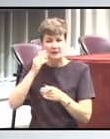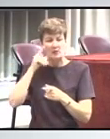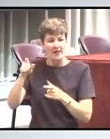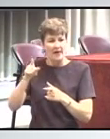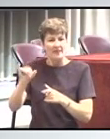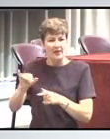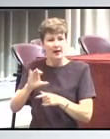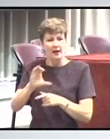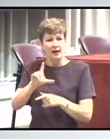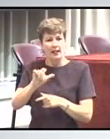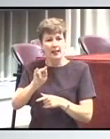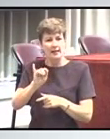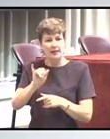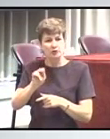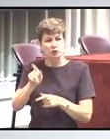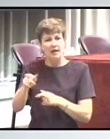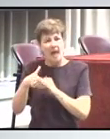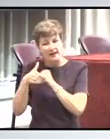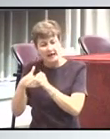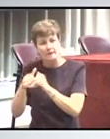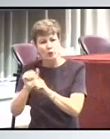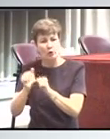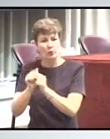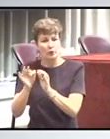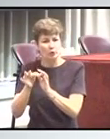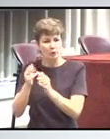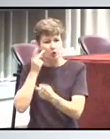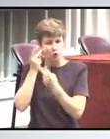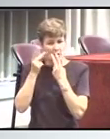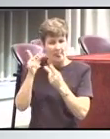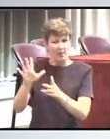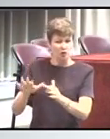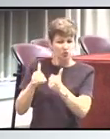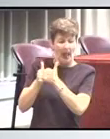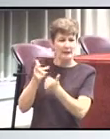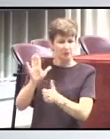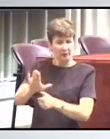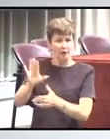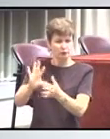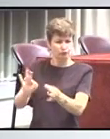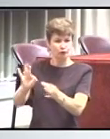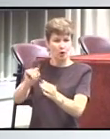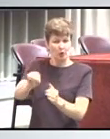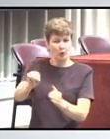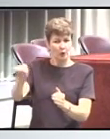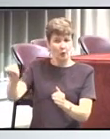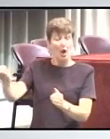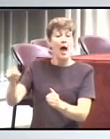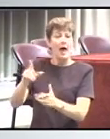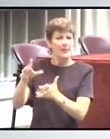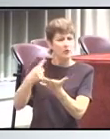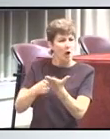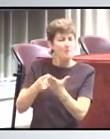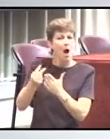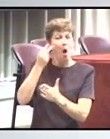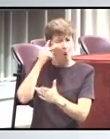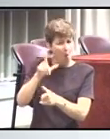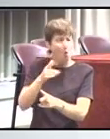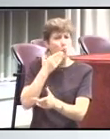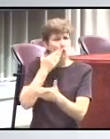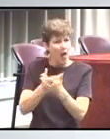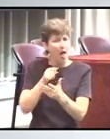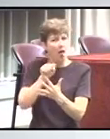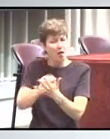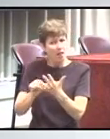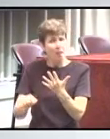clinicians had in working with interpreters, some of the challenges that they faced, and some of the times when it went well.